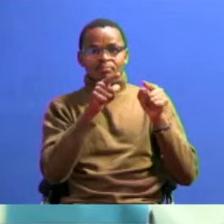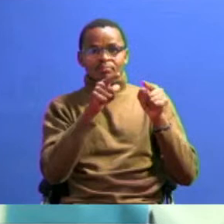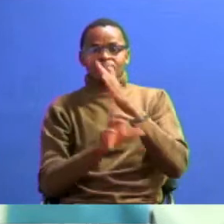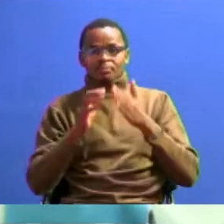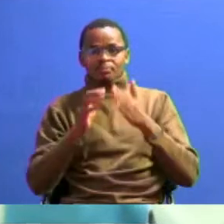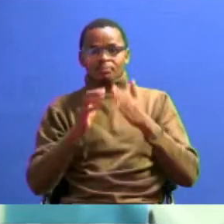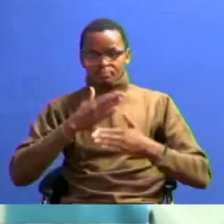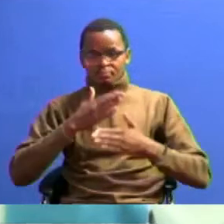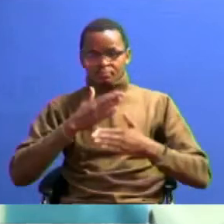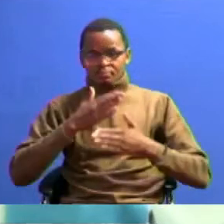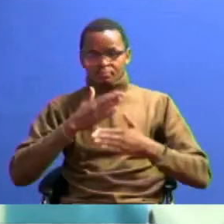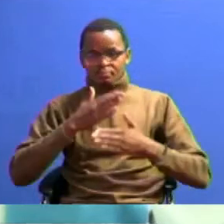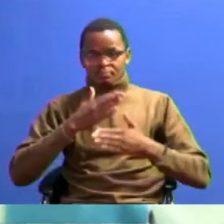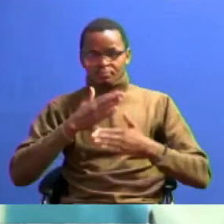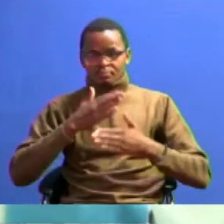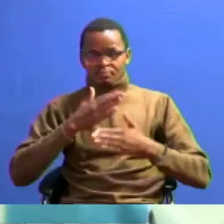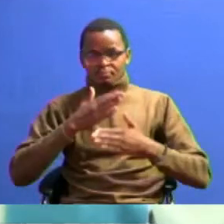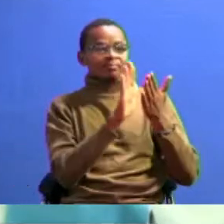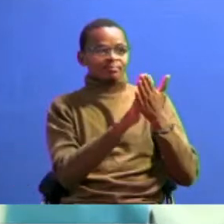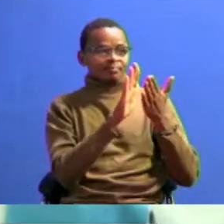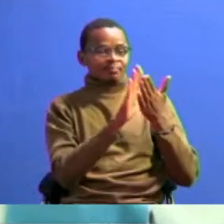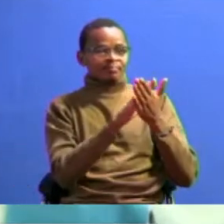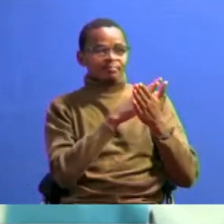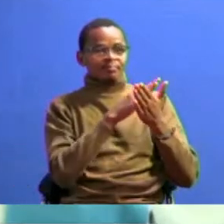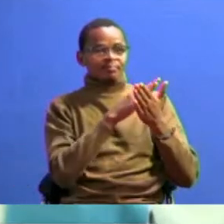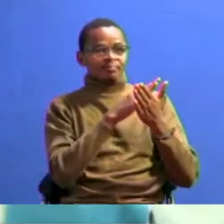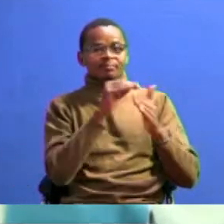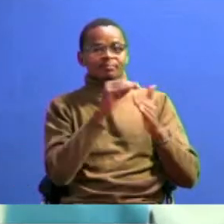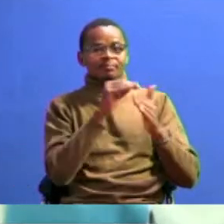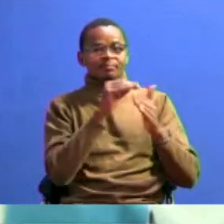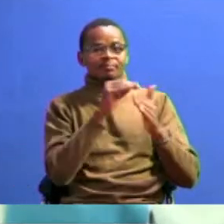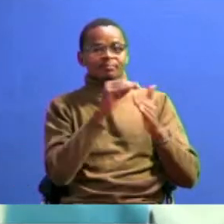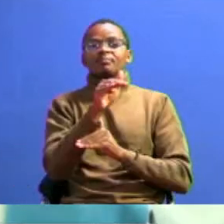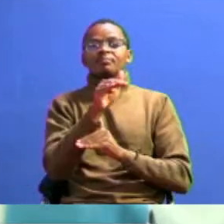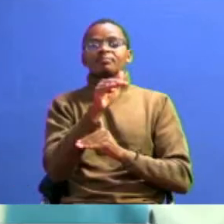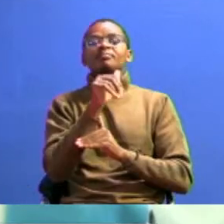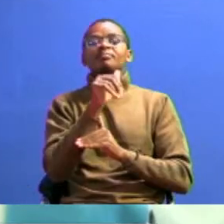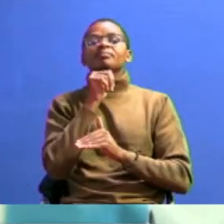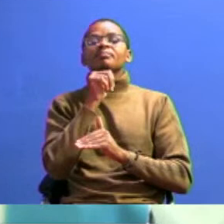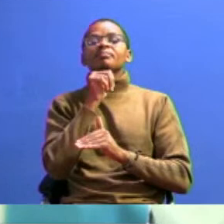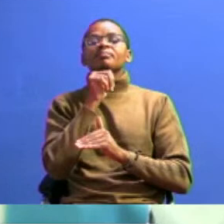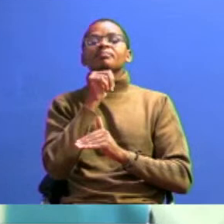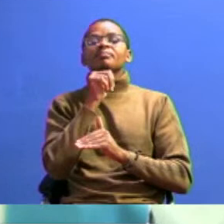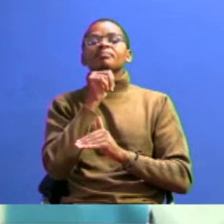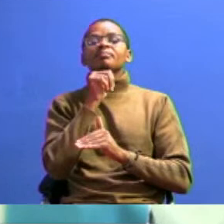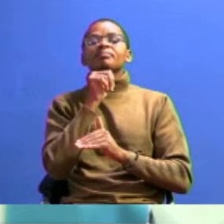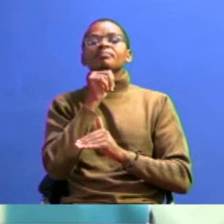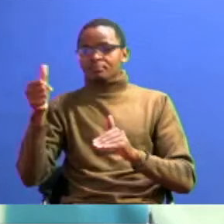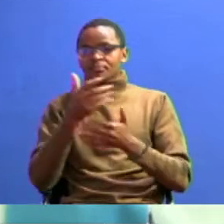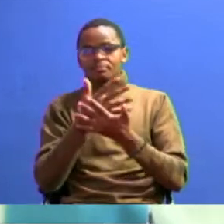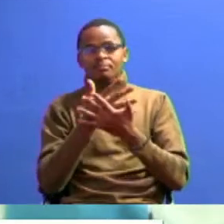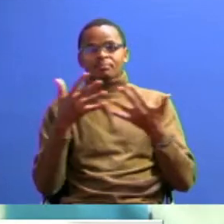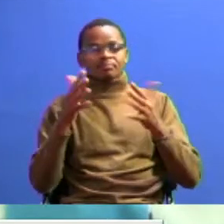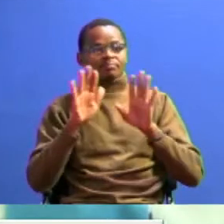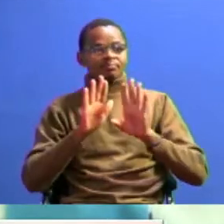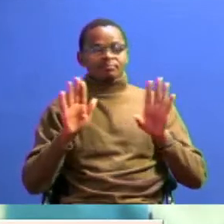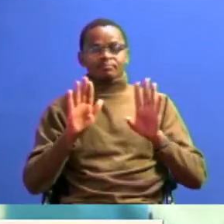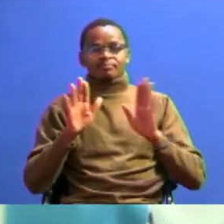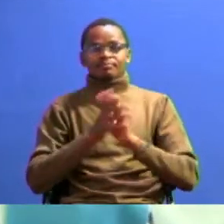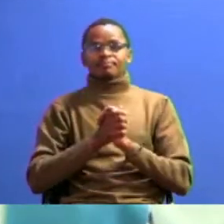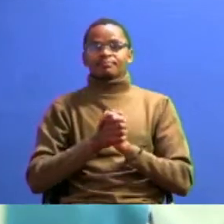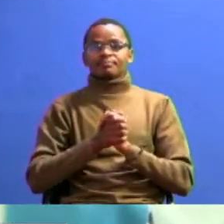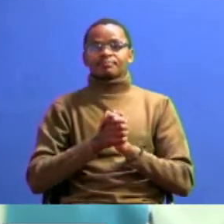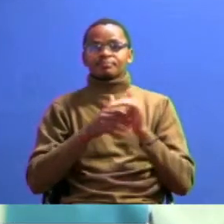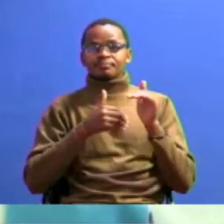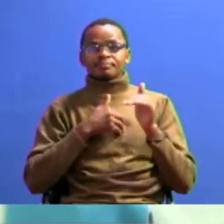Excellency. And I want to congratulate you and ask you not to be derailed by anything. I've